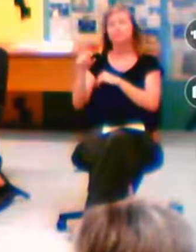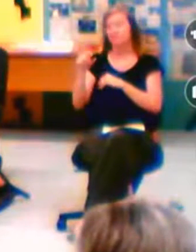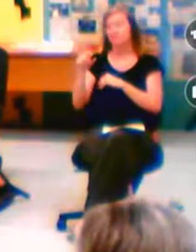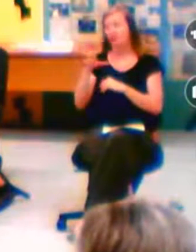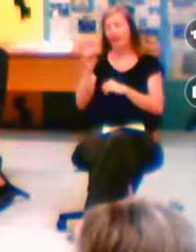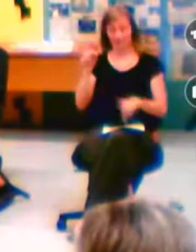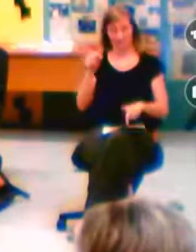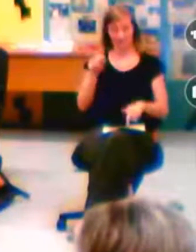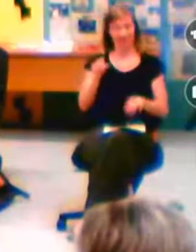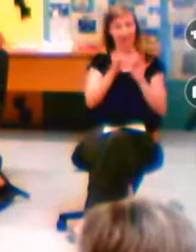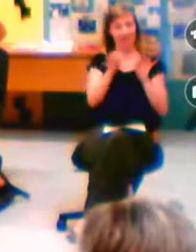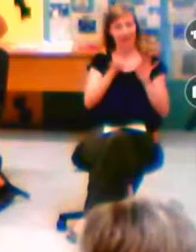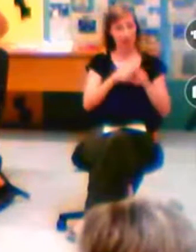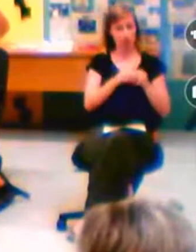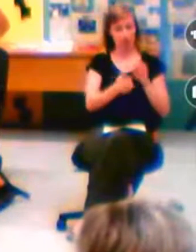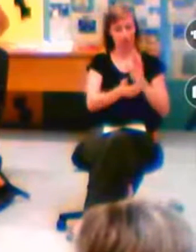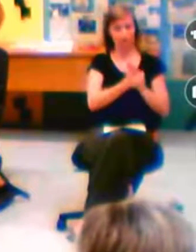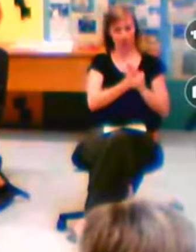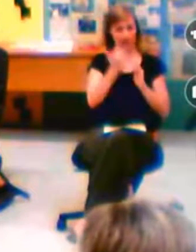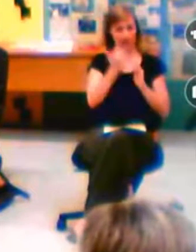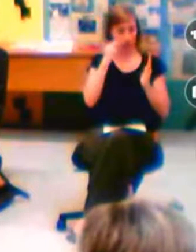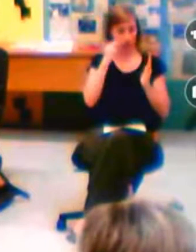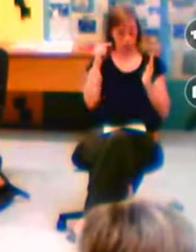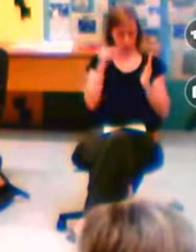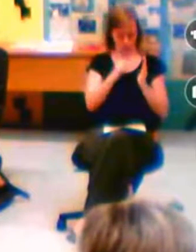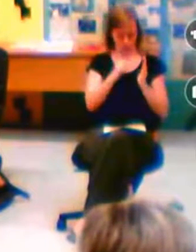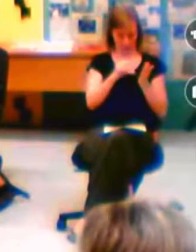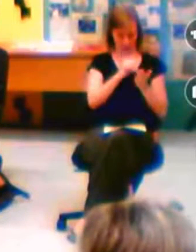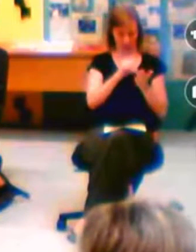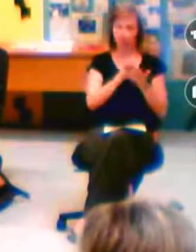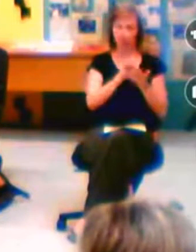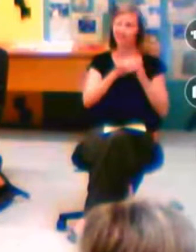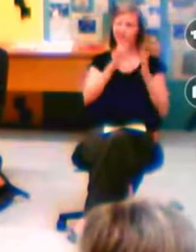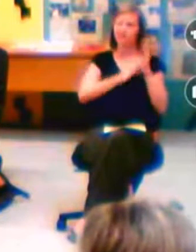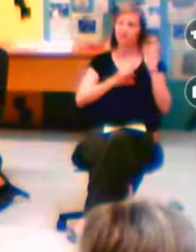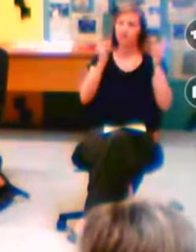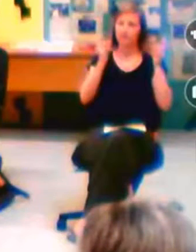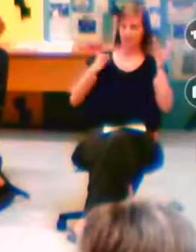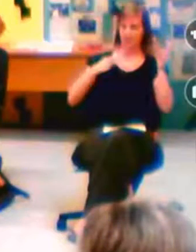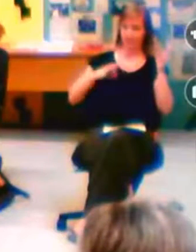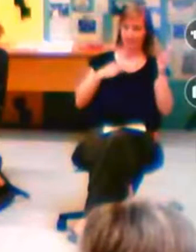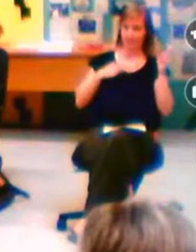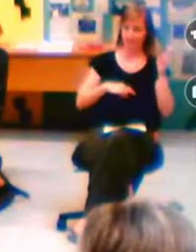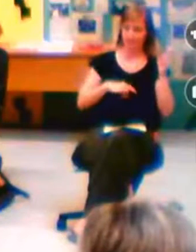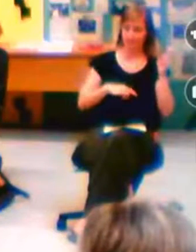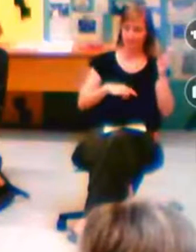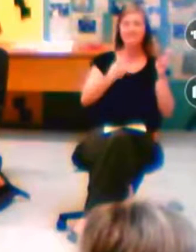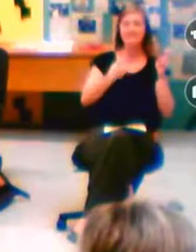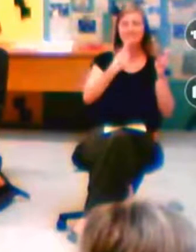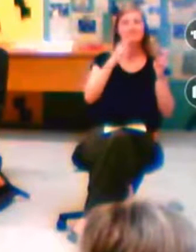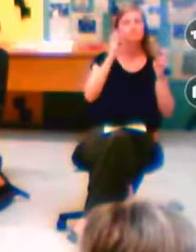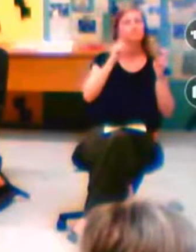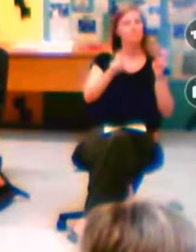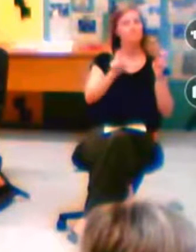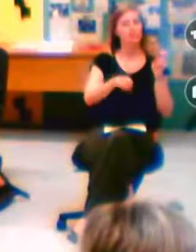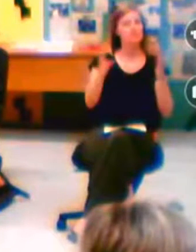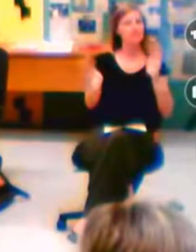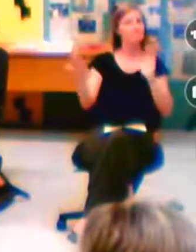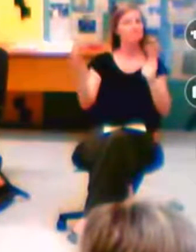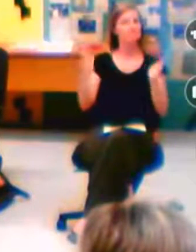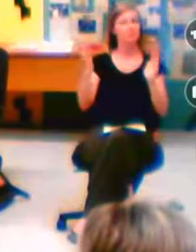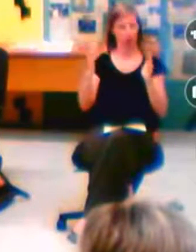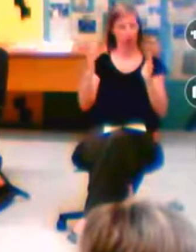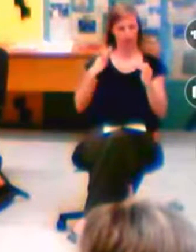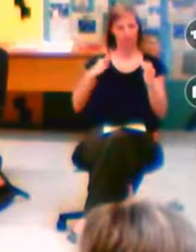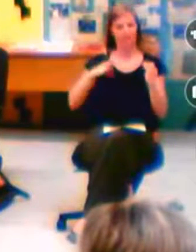Ms. Gorman, to establish policies and procedures for payment of services for beneficiaries traveling out of state. And the